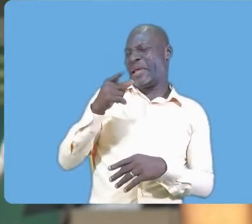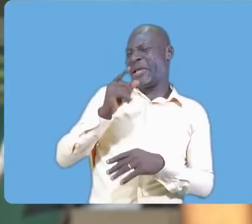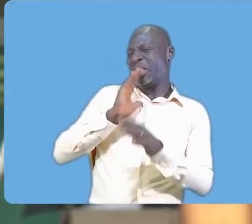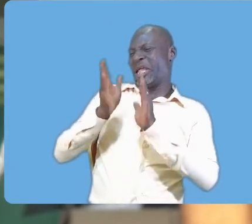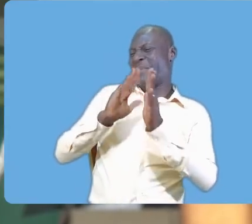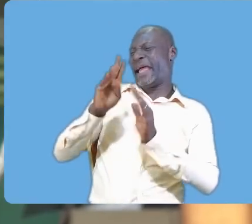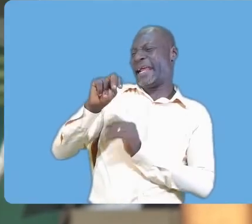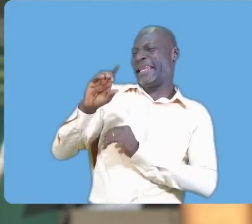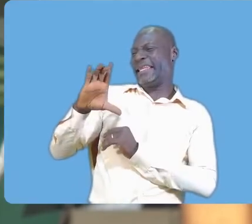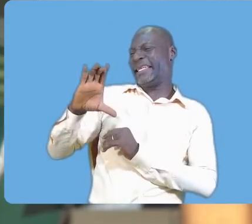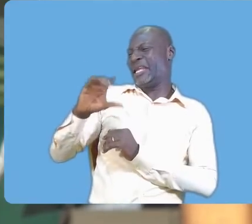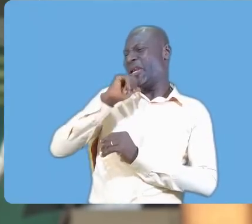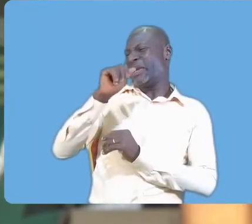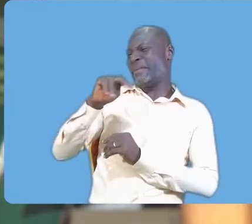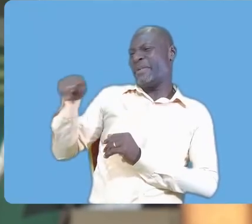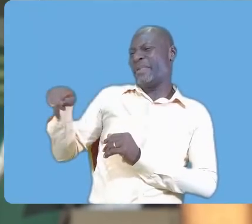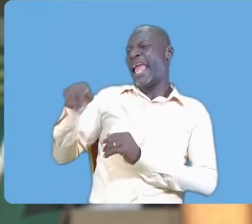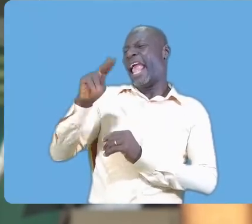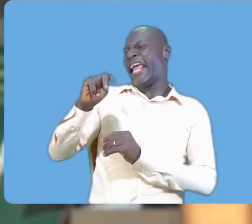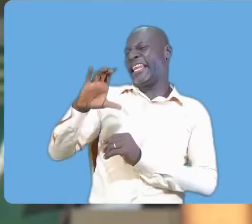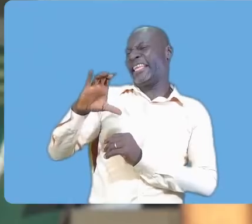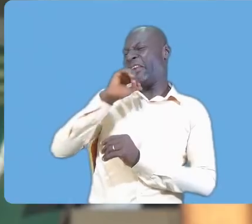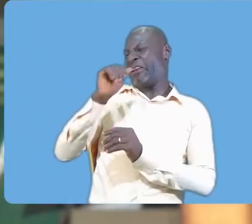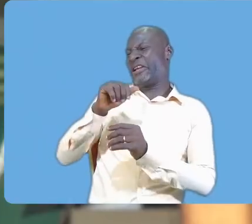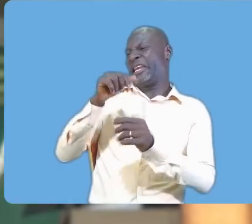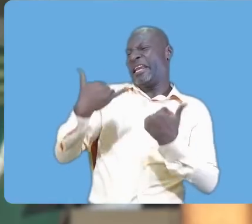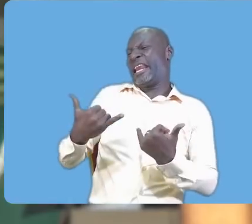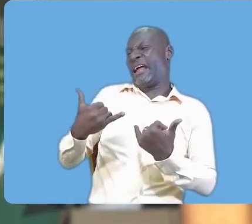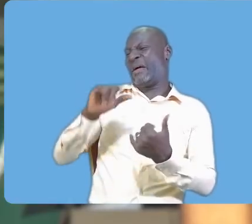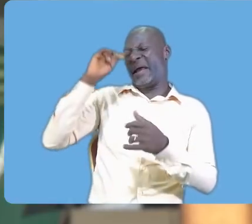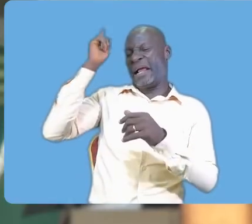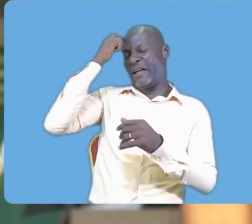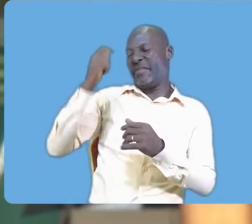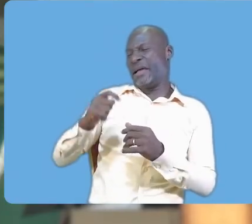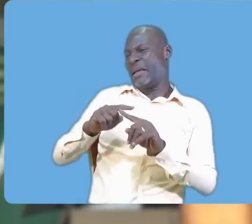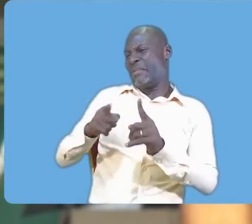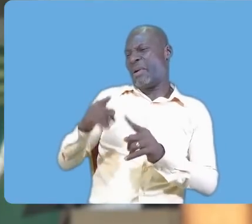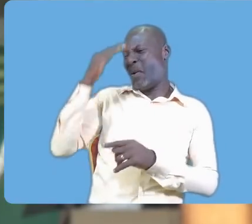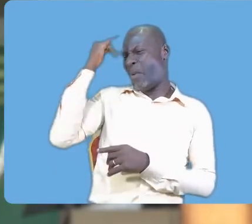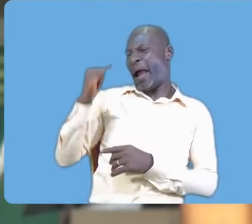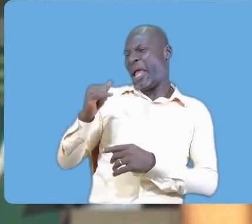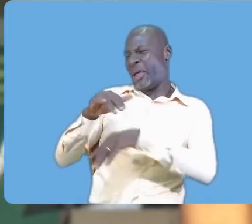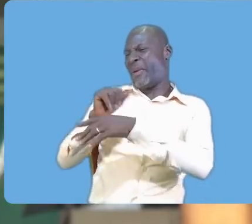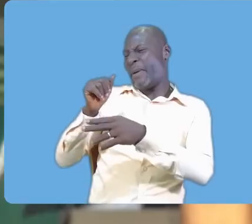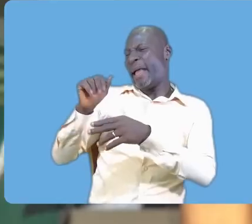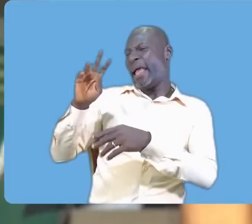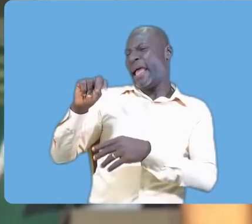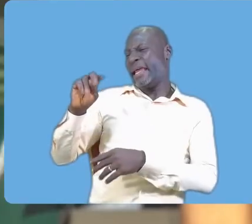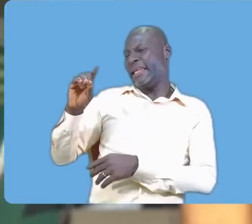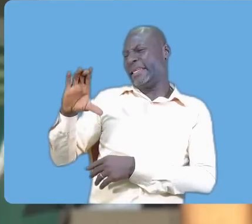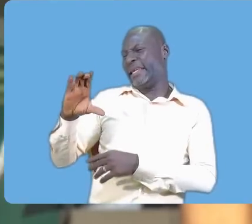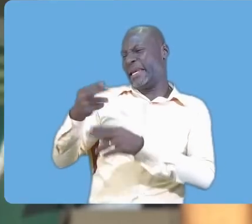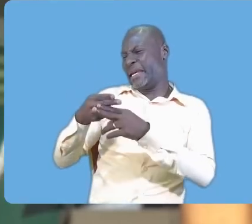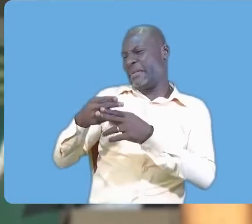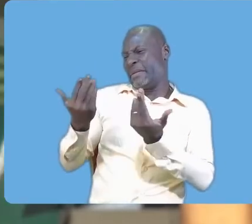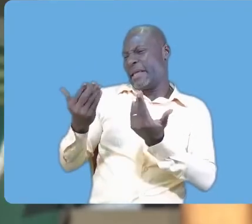wo bo NDC fo din na NDC fo no enye omo no omo aban mu enti ade na abebuo mu di na won ka se MPP 4